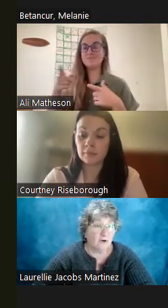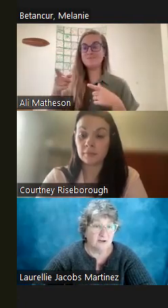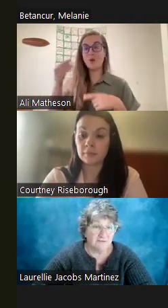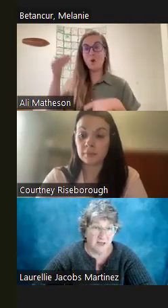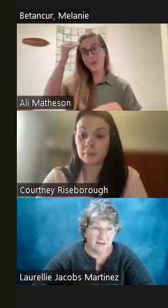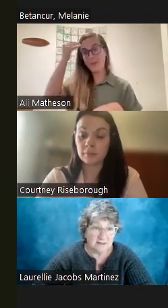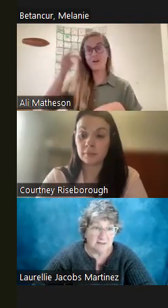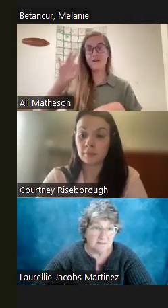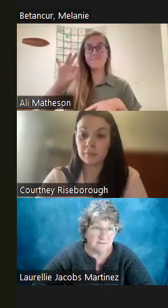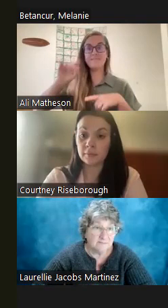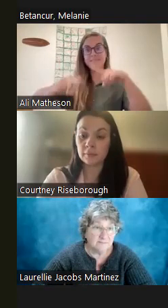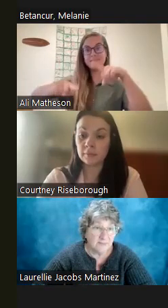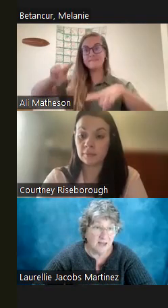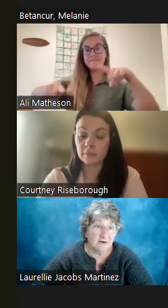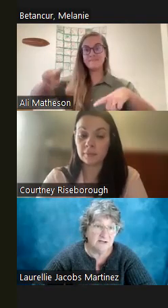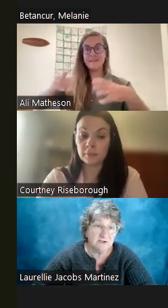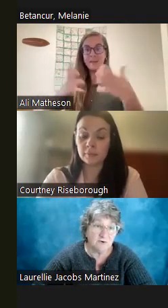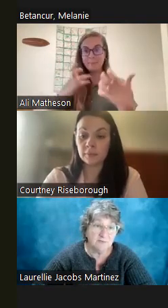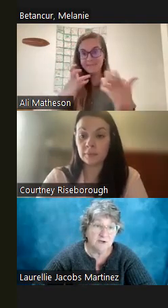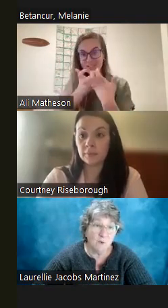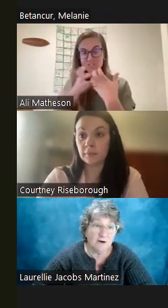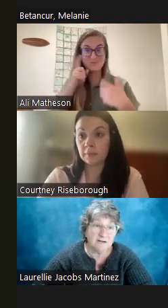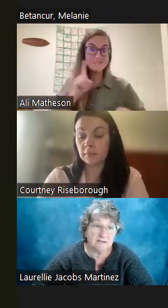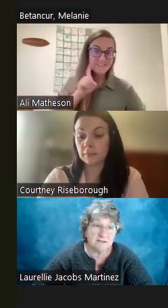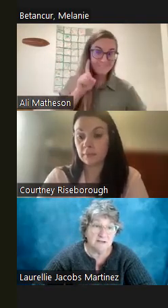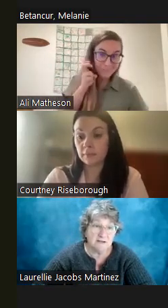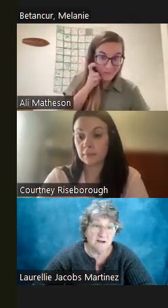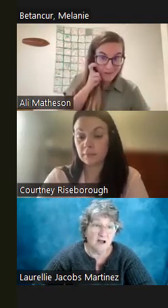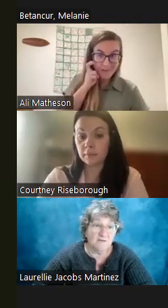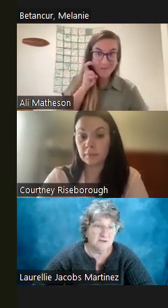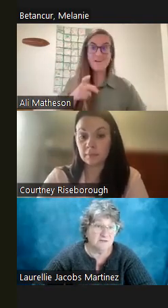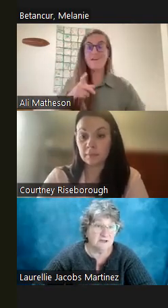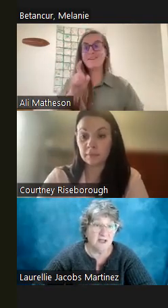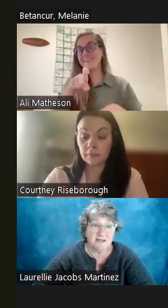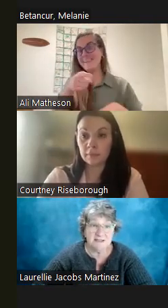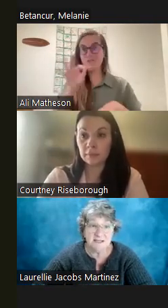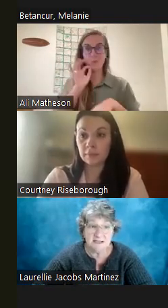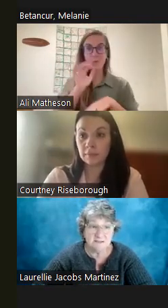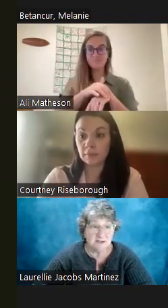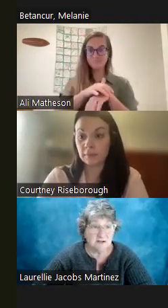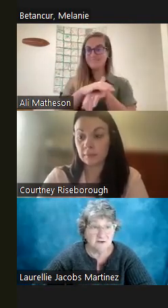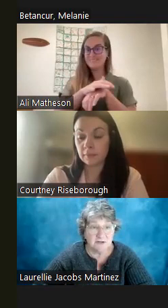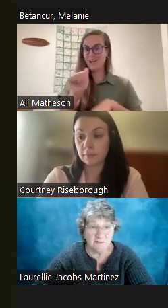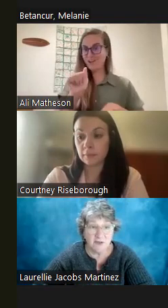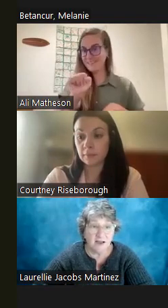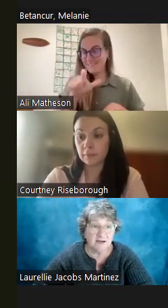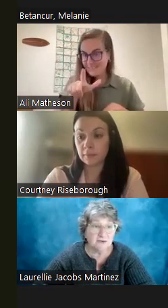for all deaf clients. And there needs to also be an awareness of different deaf clients' needs, especially if they're deaf blind or if